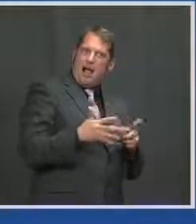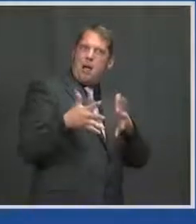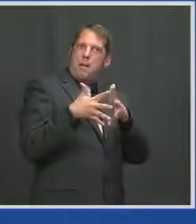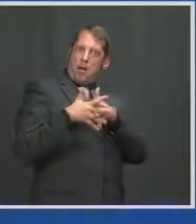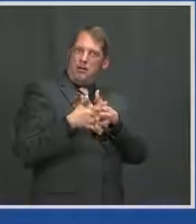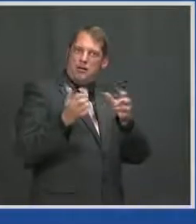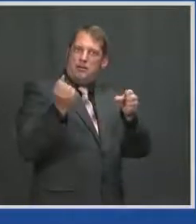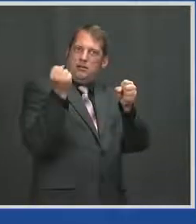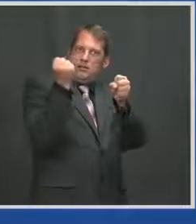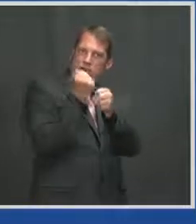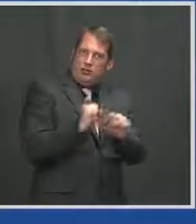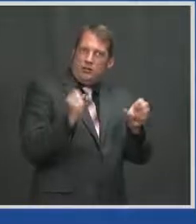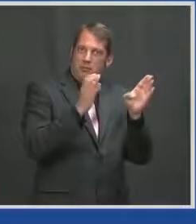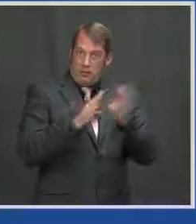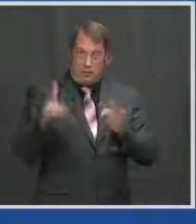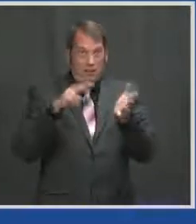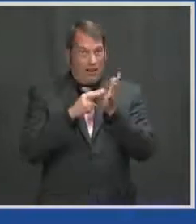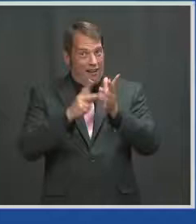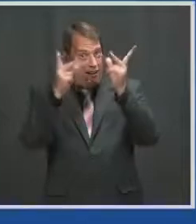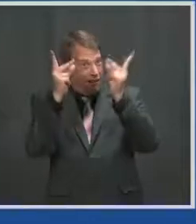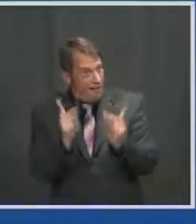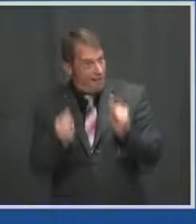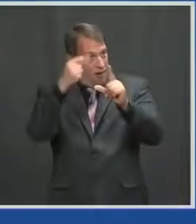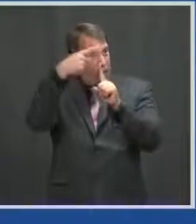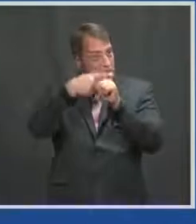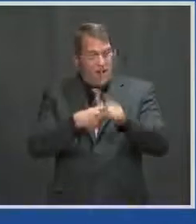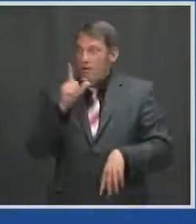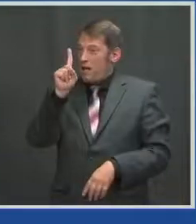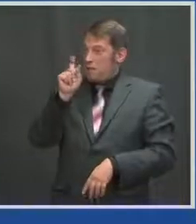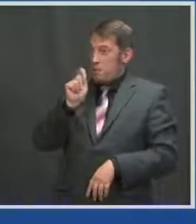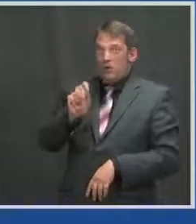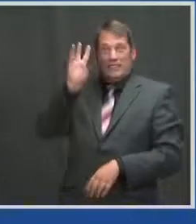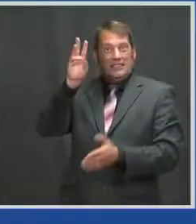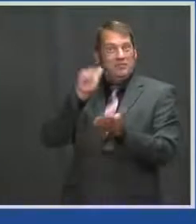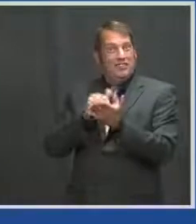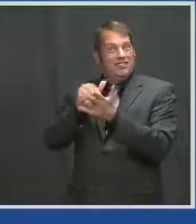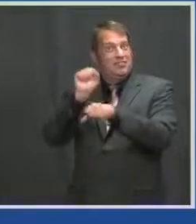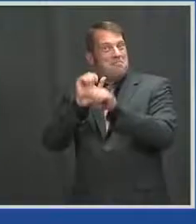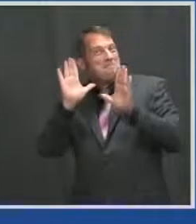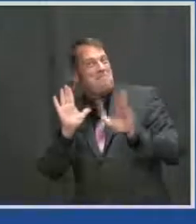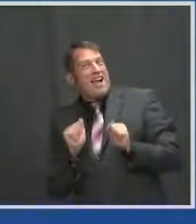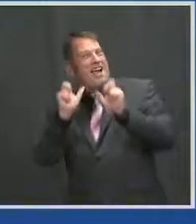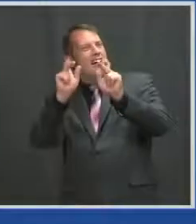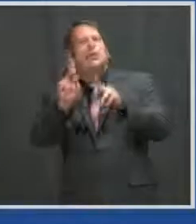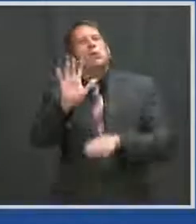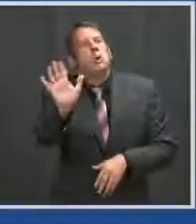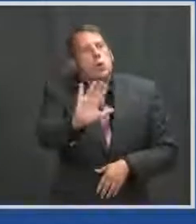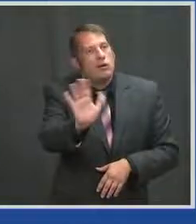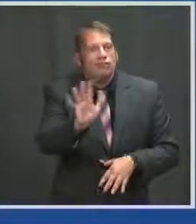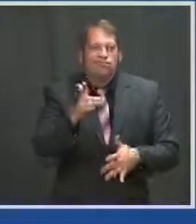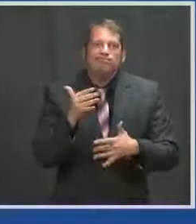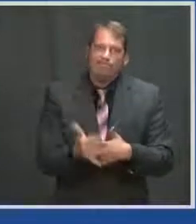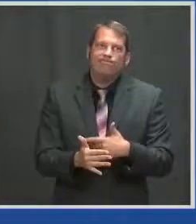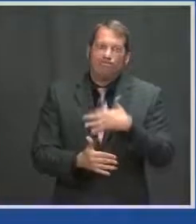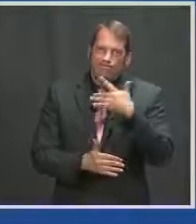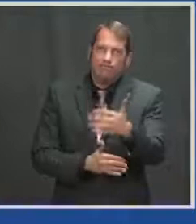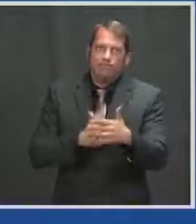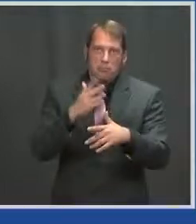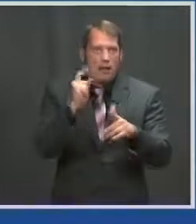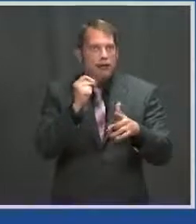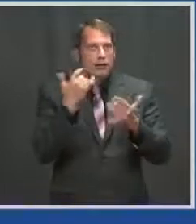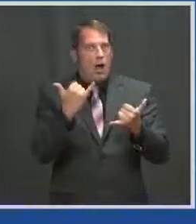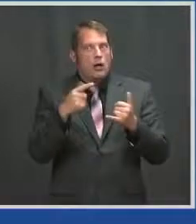month, but you're going to start seeing those jobs and state and local workers coming back. Starting this month, we